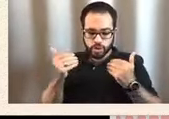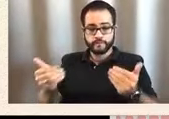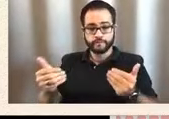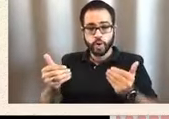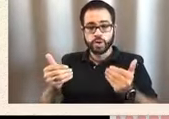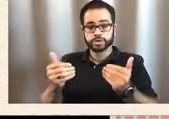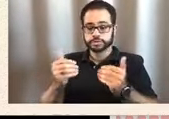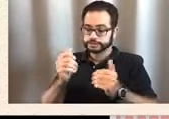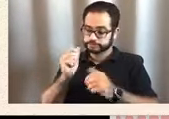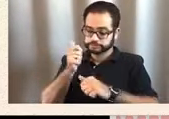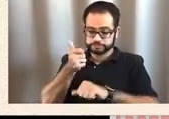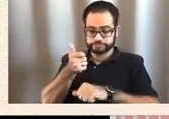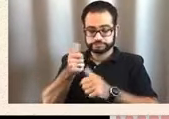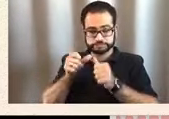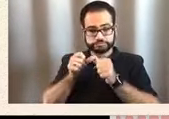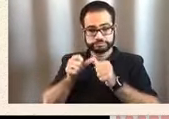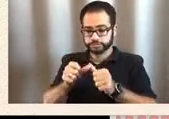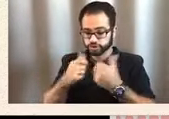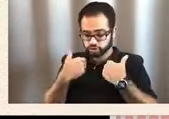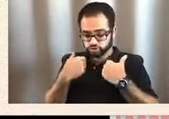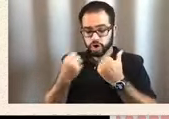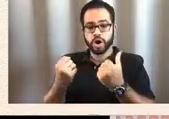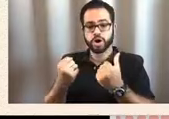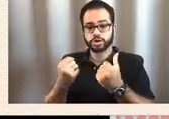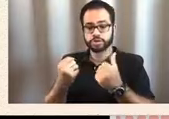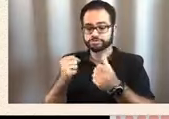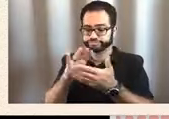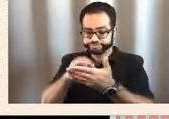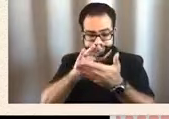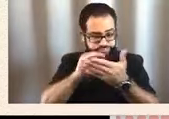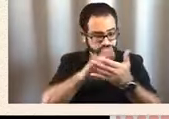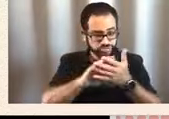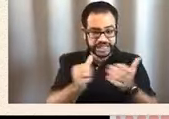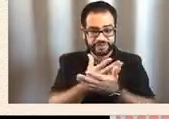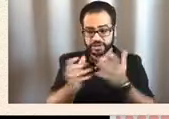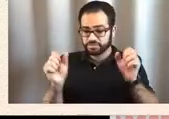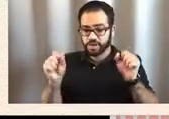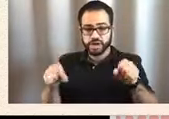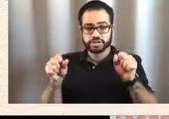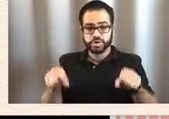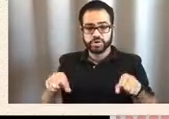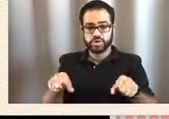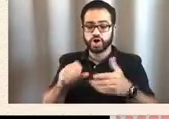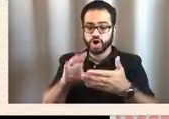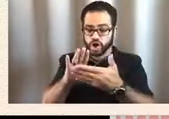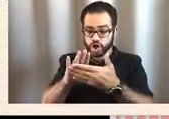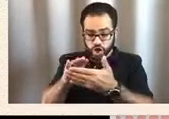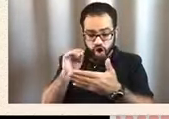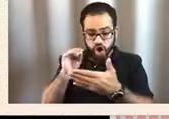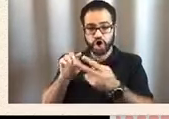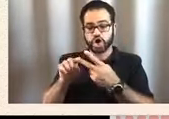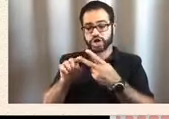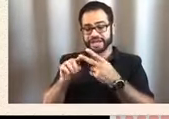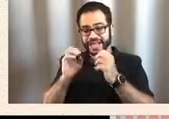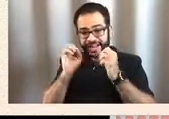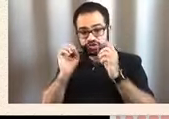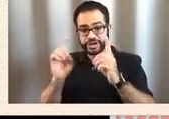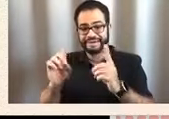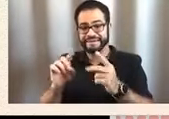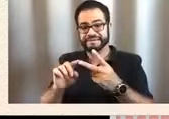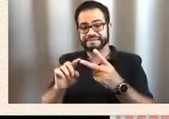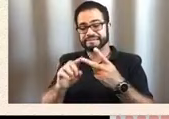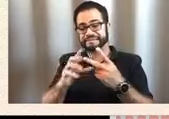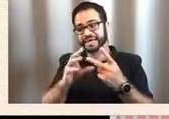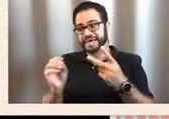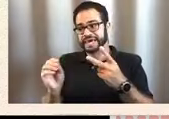grip all of the knowledge that you can, learn, educate, and be the